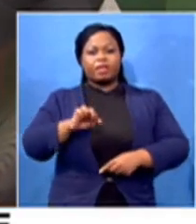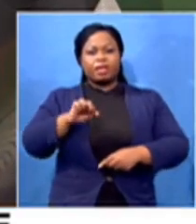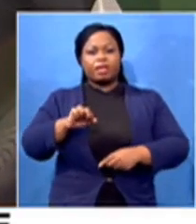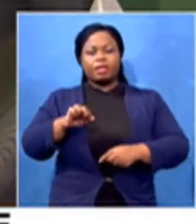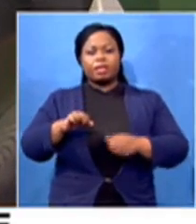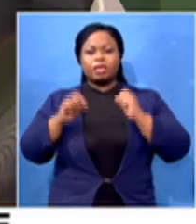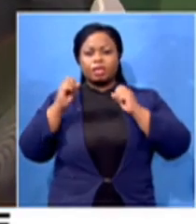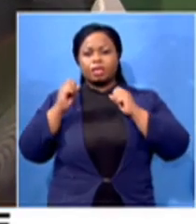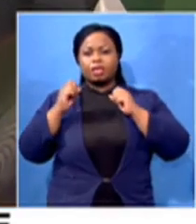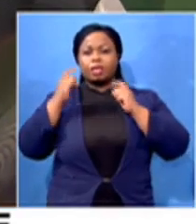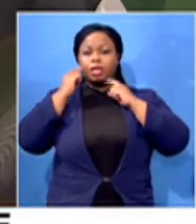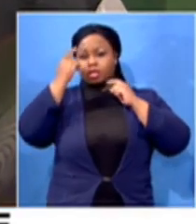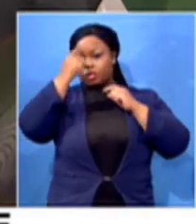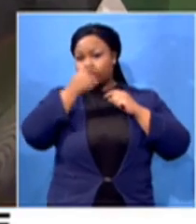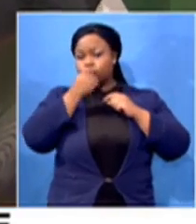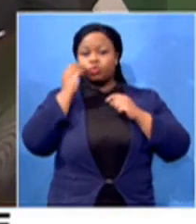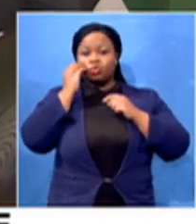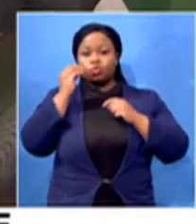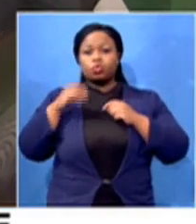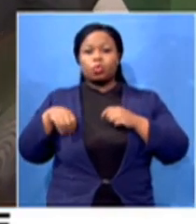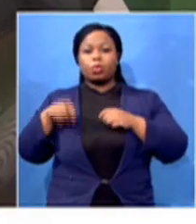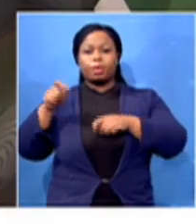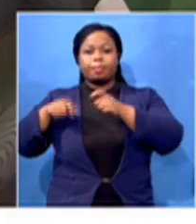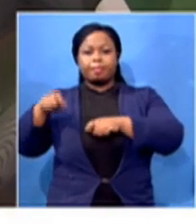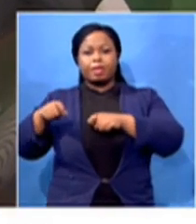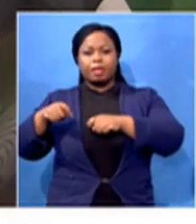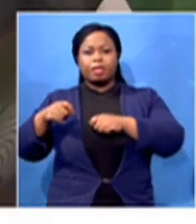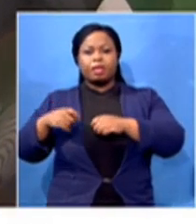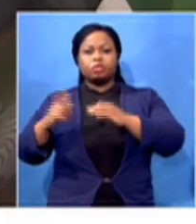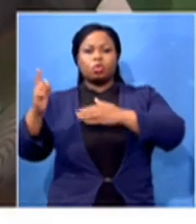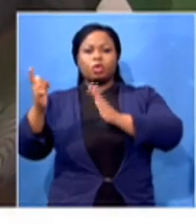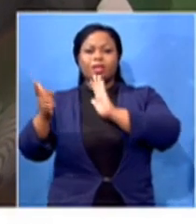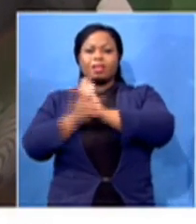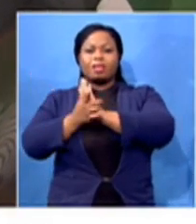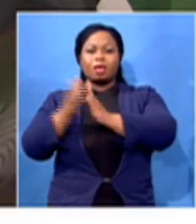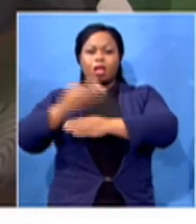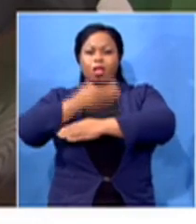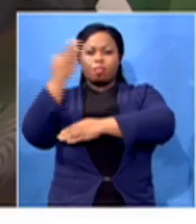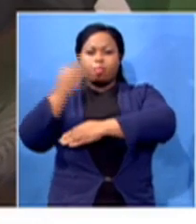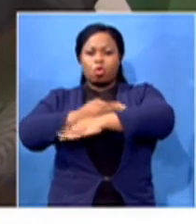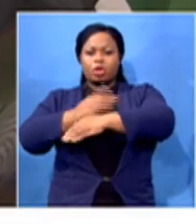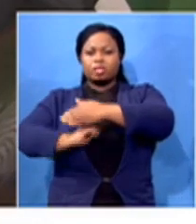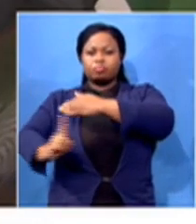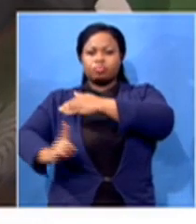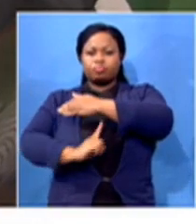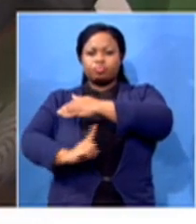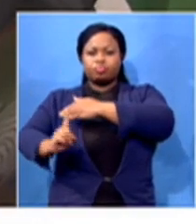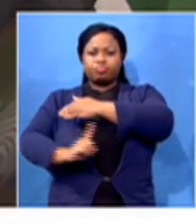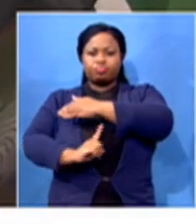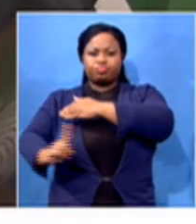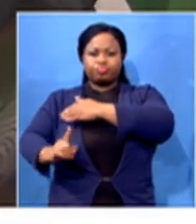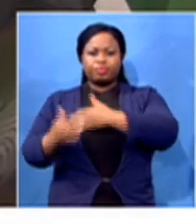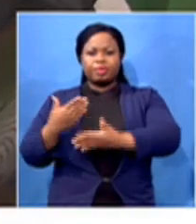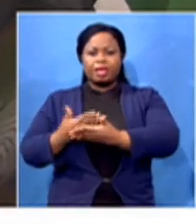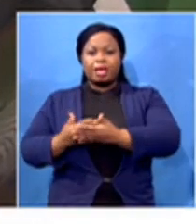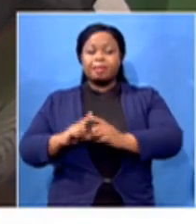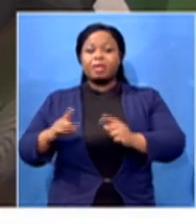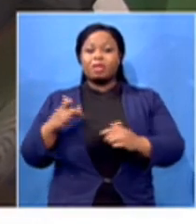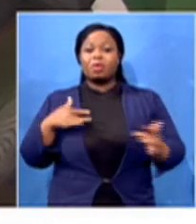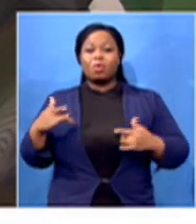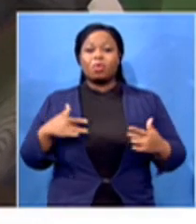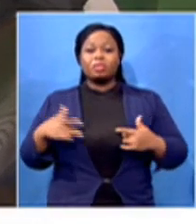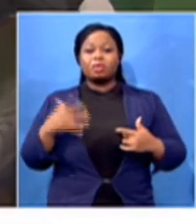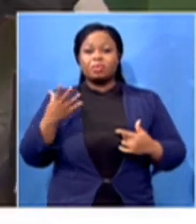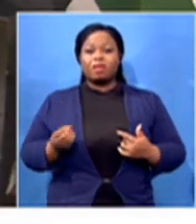people with using illegal borders, legal border areas. What are the concerns around that? Because what we understand this side is that the